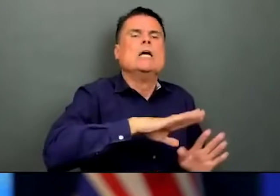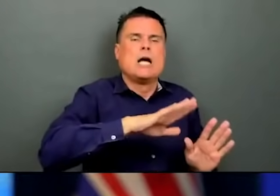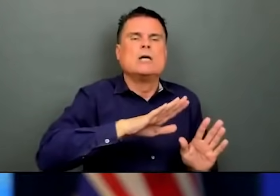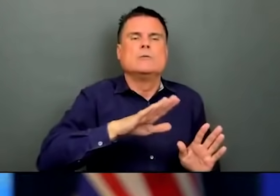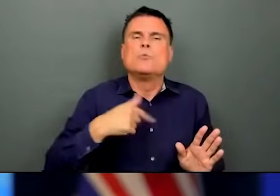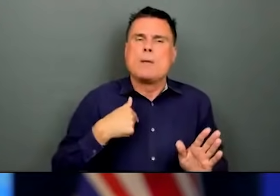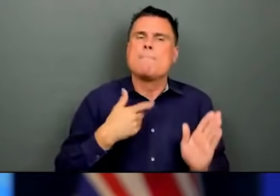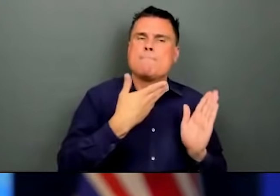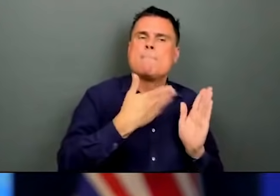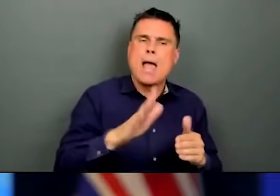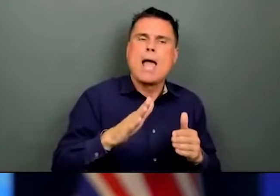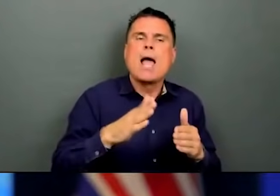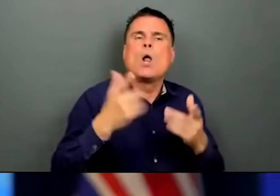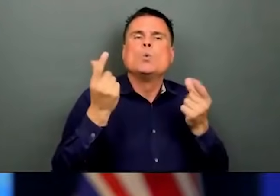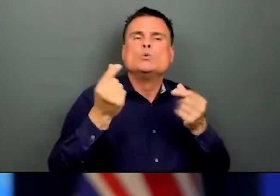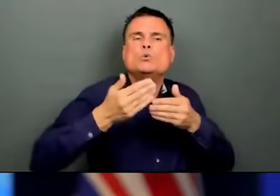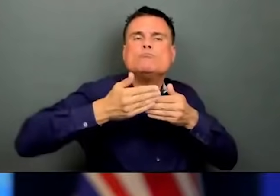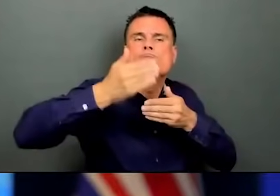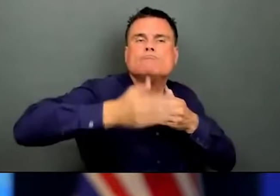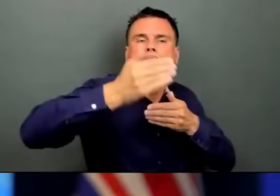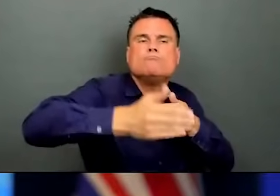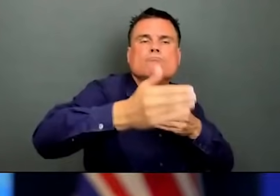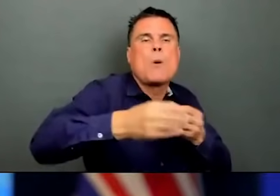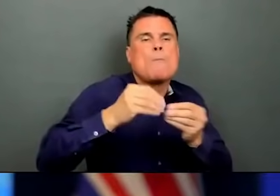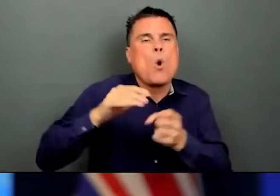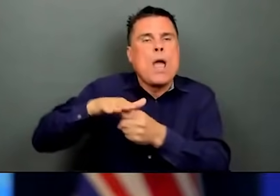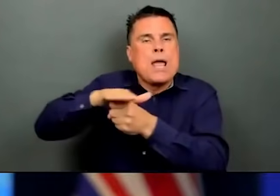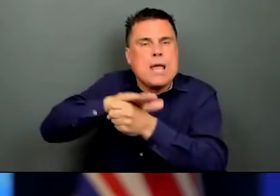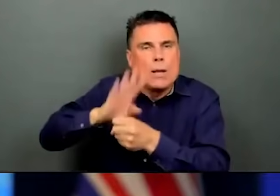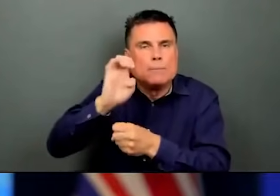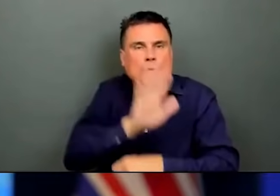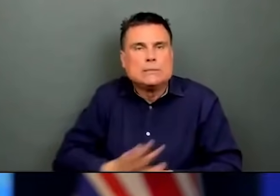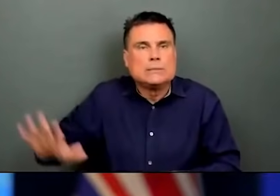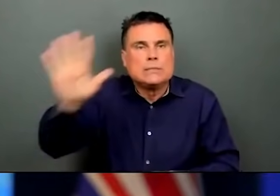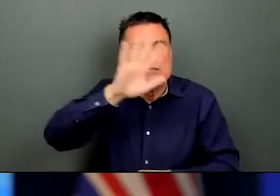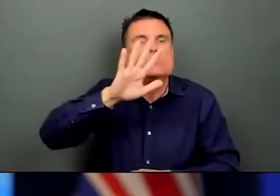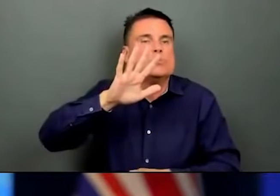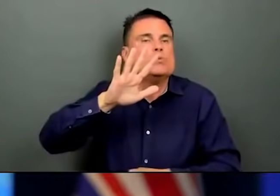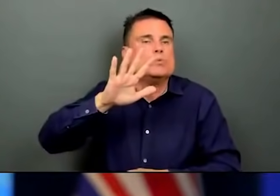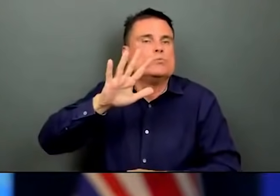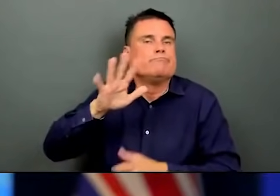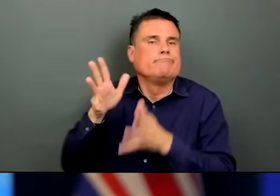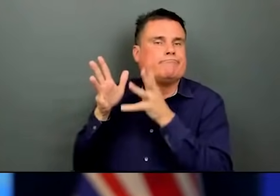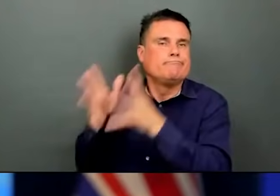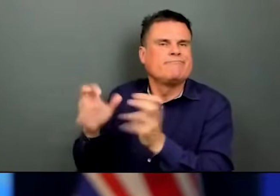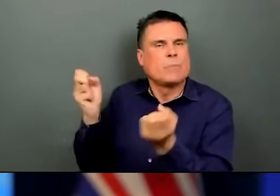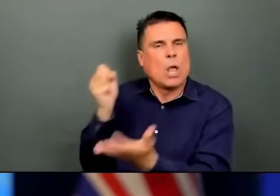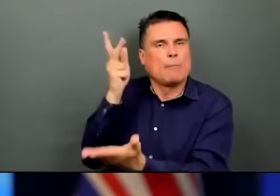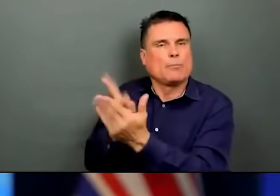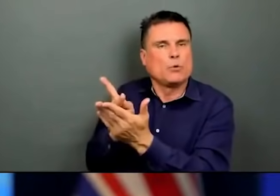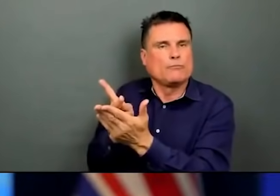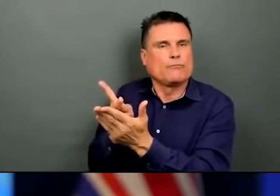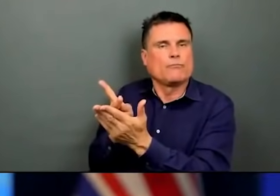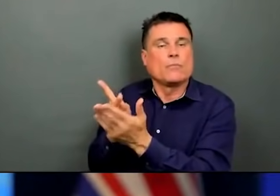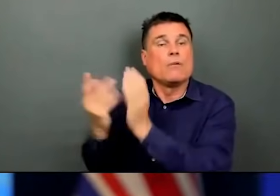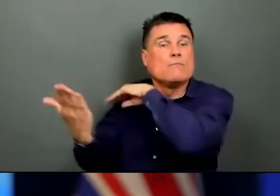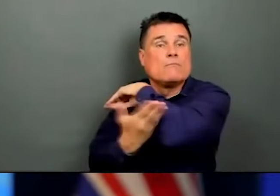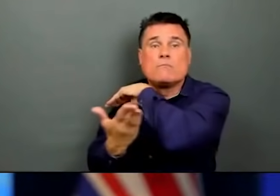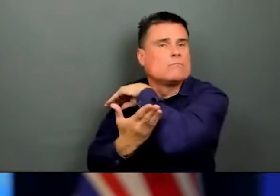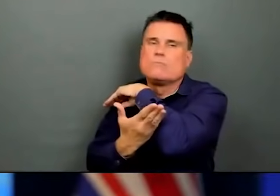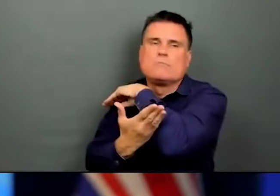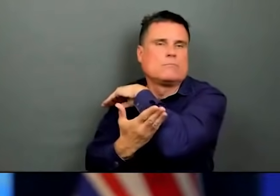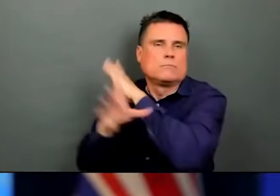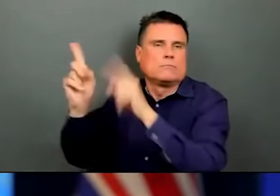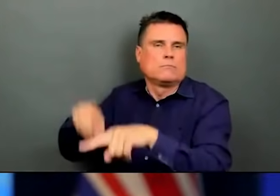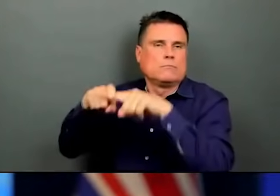A technical briefing wasn't available today because the minister is in budget estimates. Her team is with her. But the information that you're looking